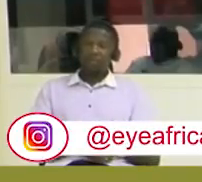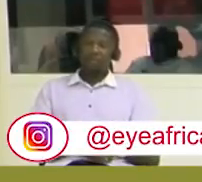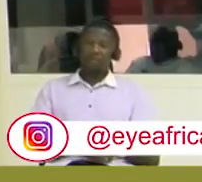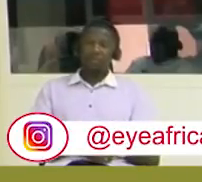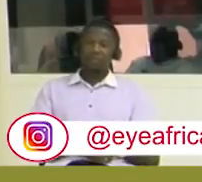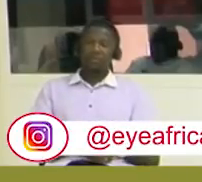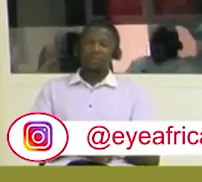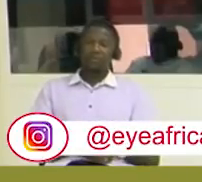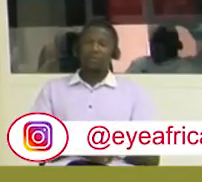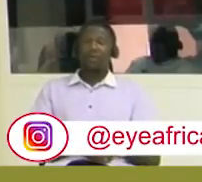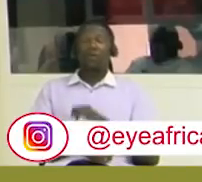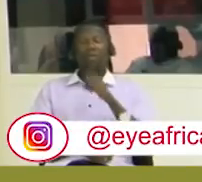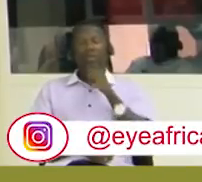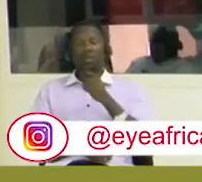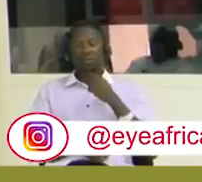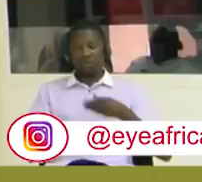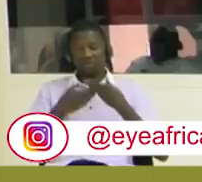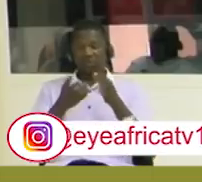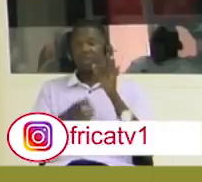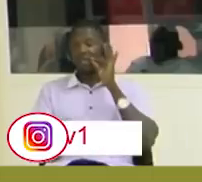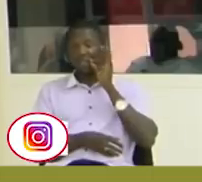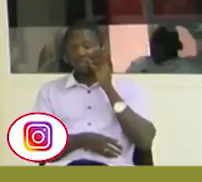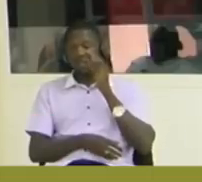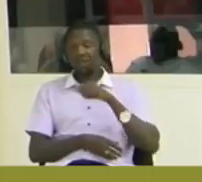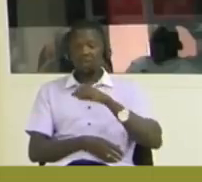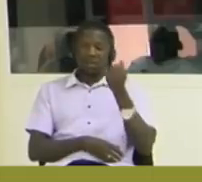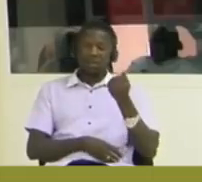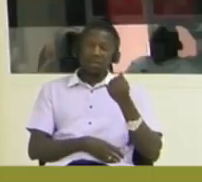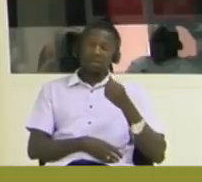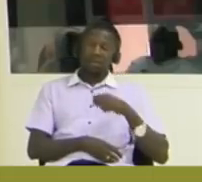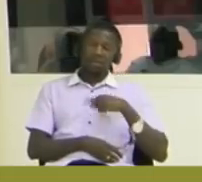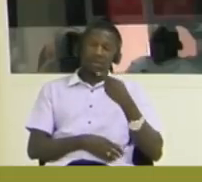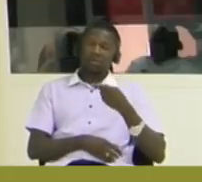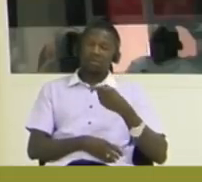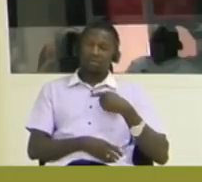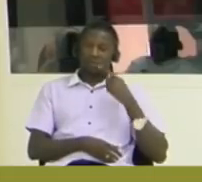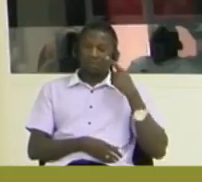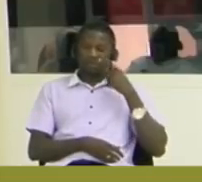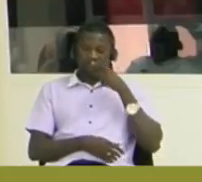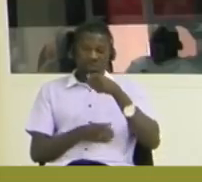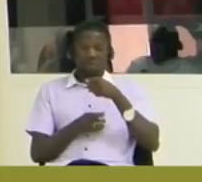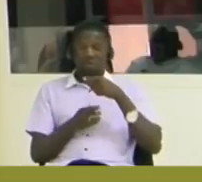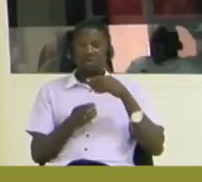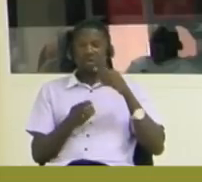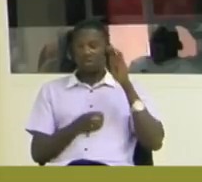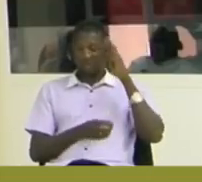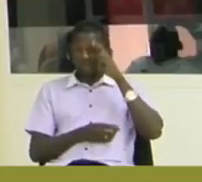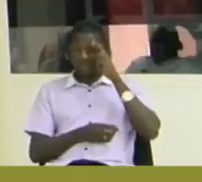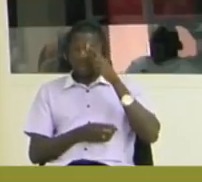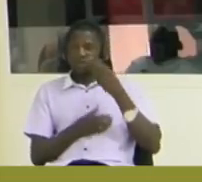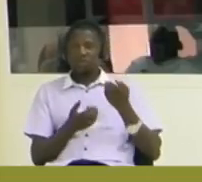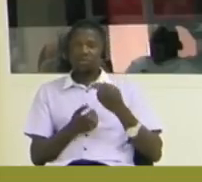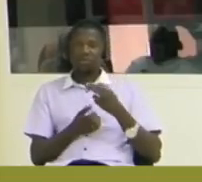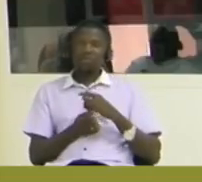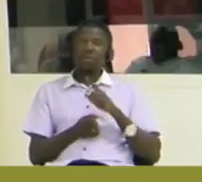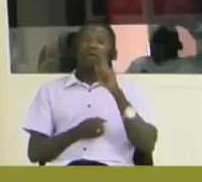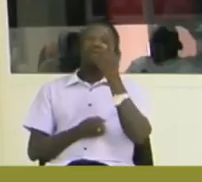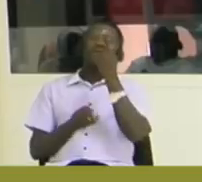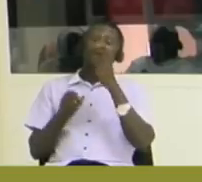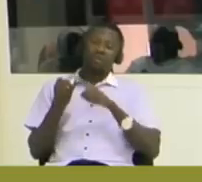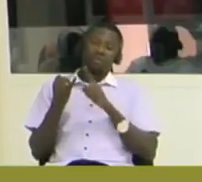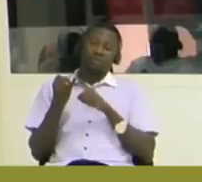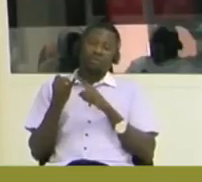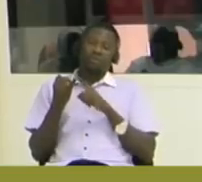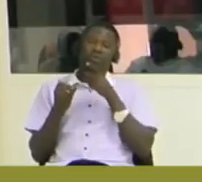I will give you an answer, and then I will point to a reason. First of all,